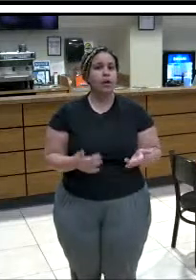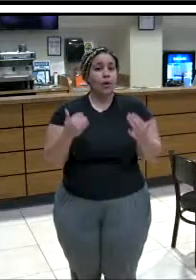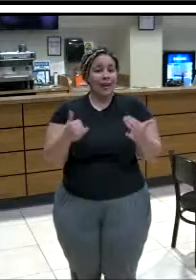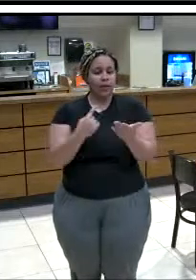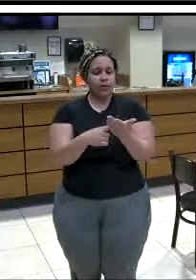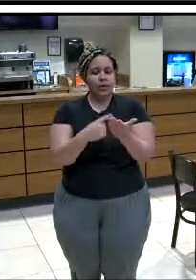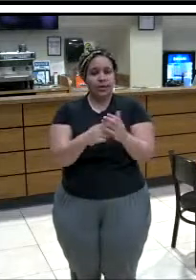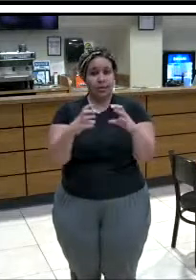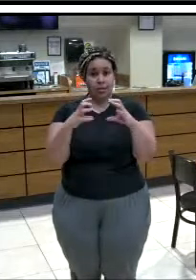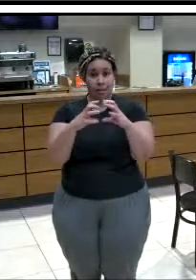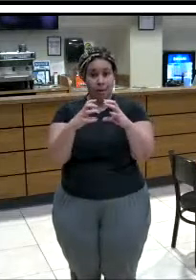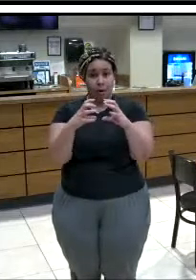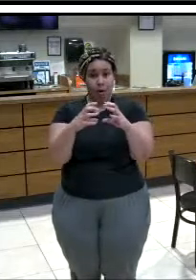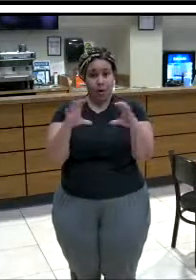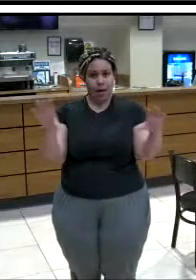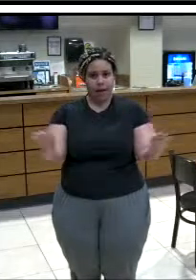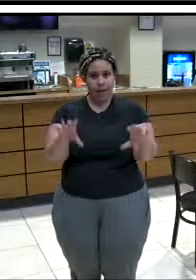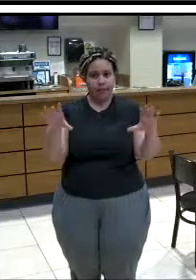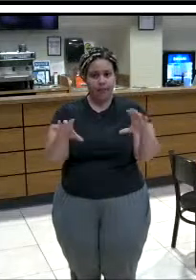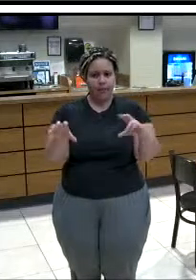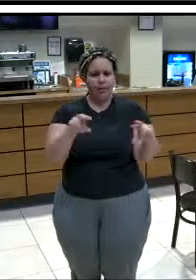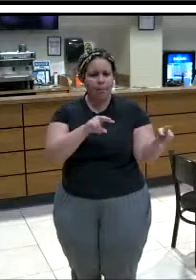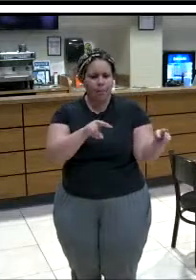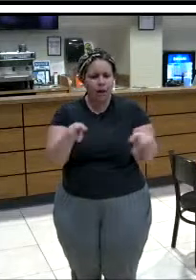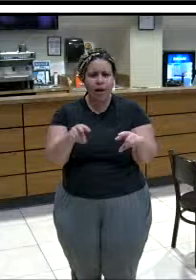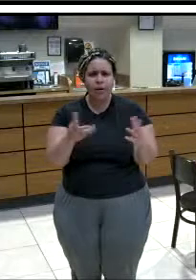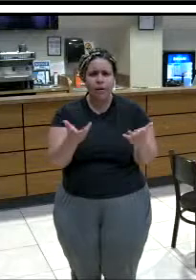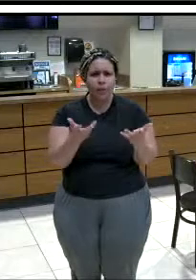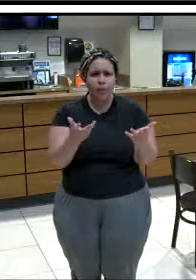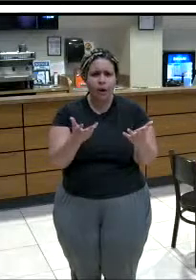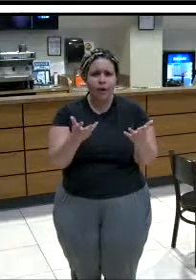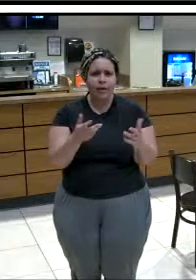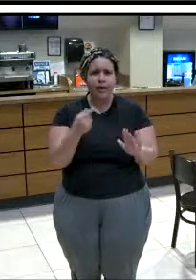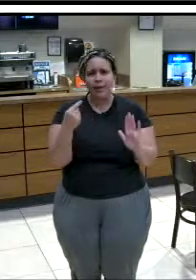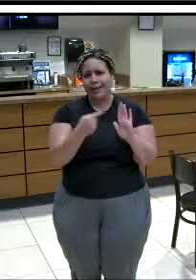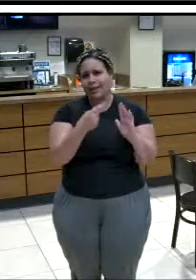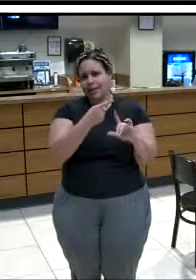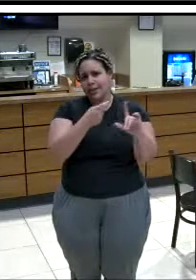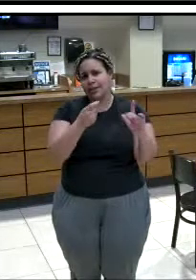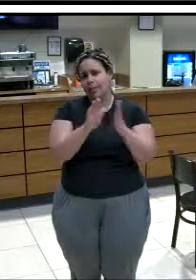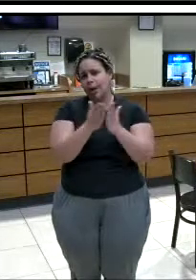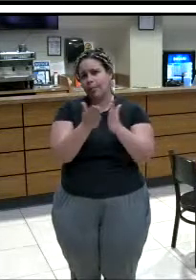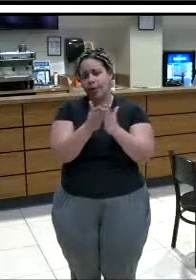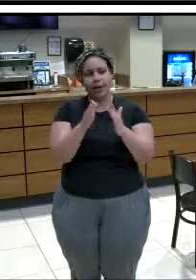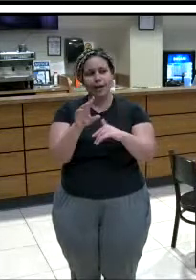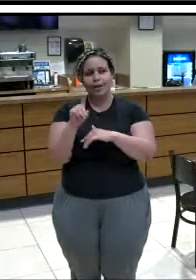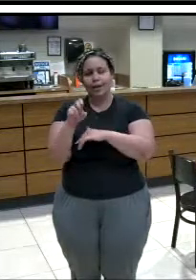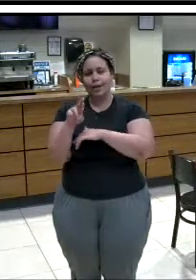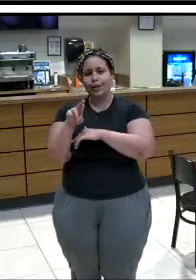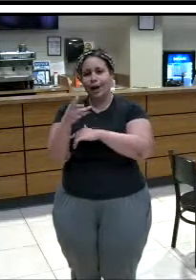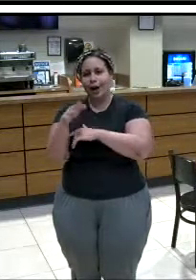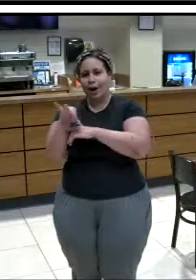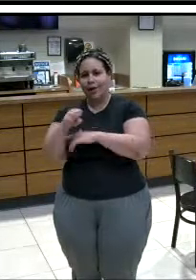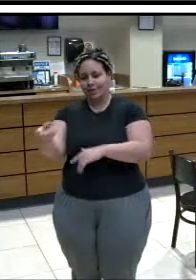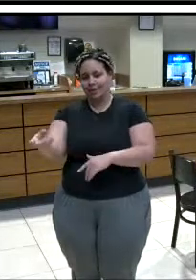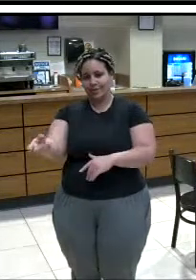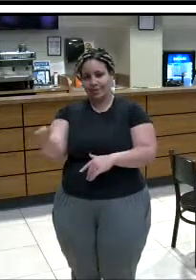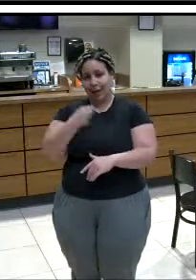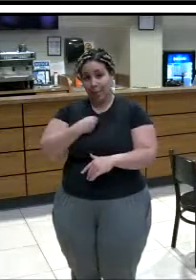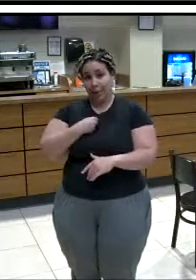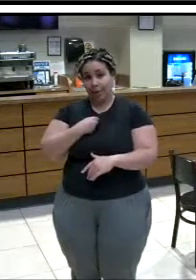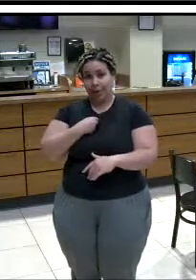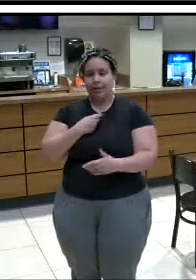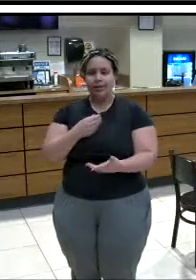do we monitor? So this comes from a book that Dr. Harris gave me, and I think it helps. It's very helpful with